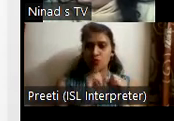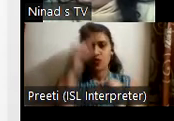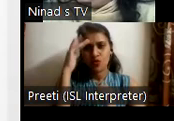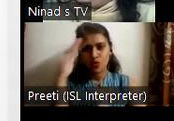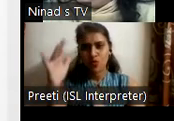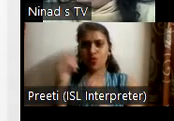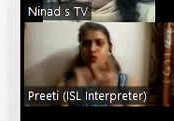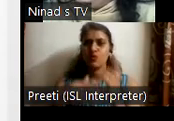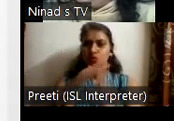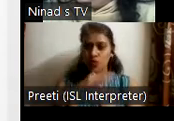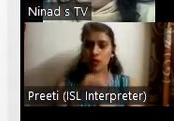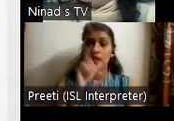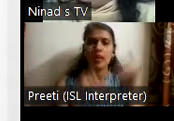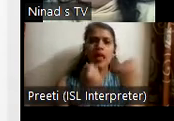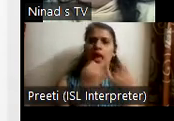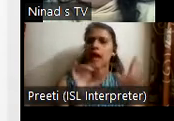that every individual,